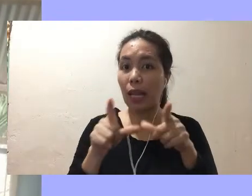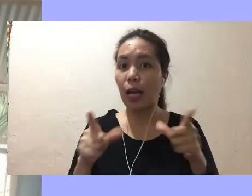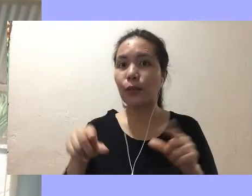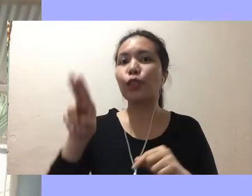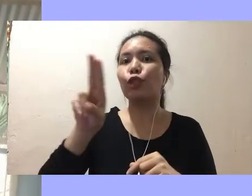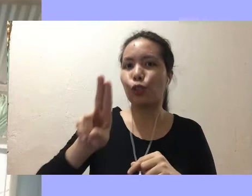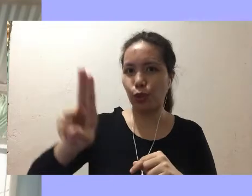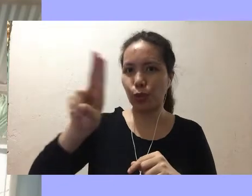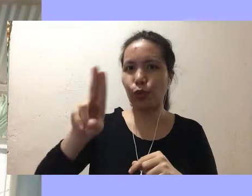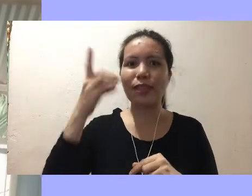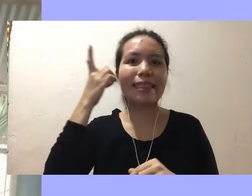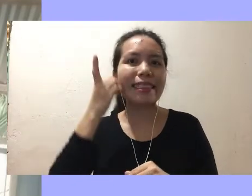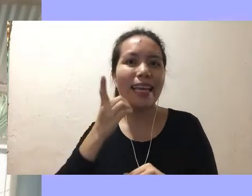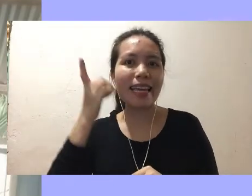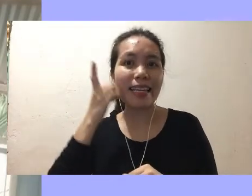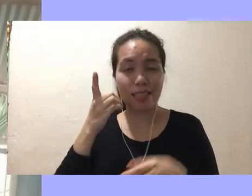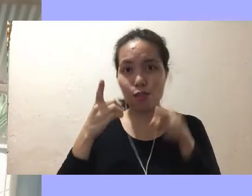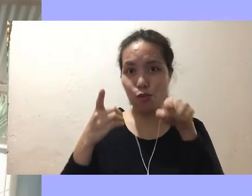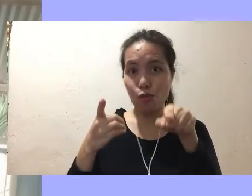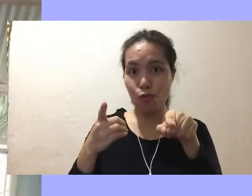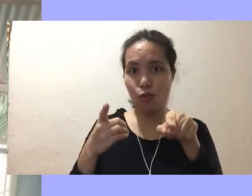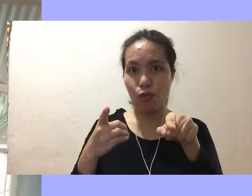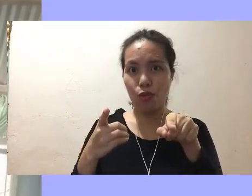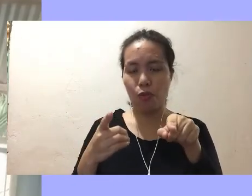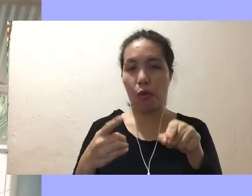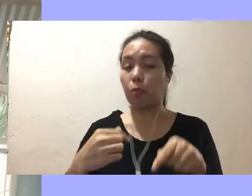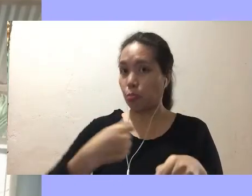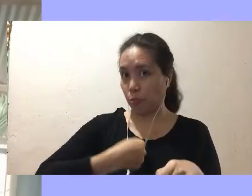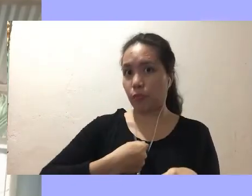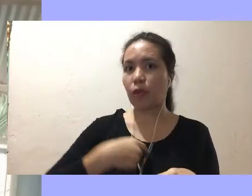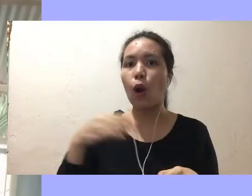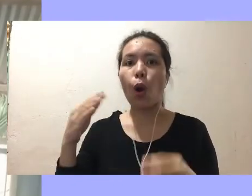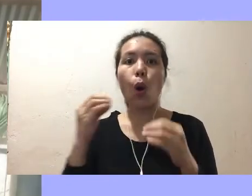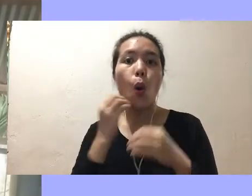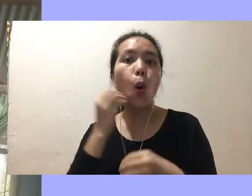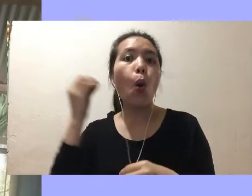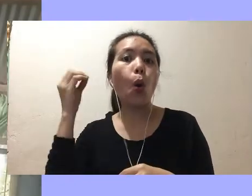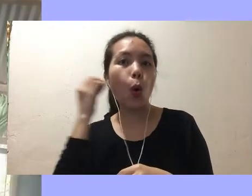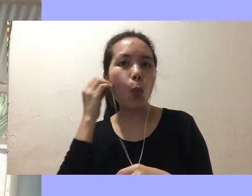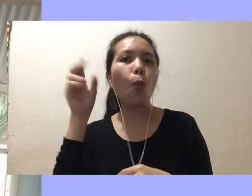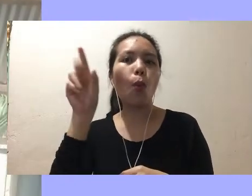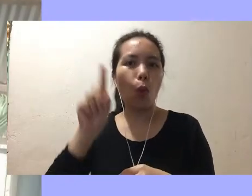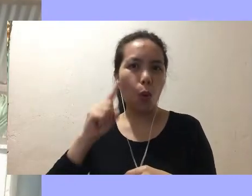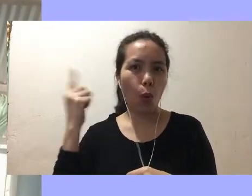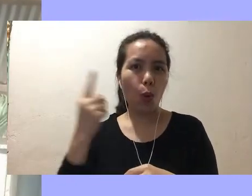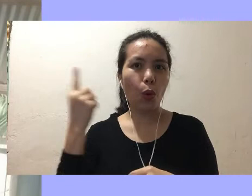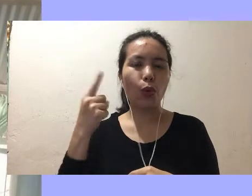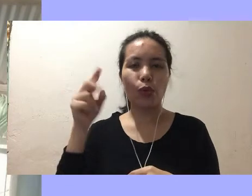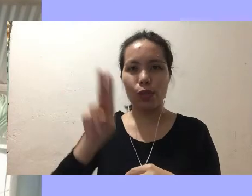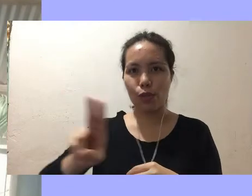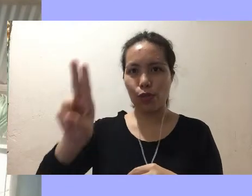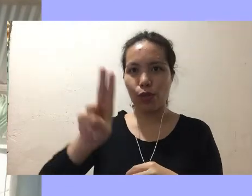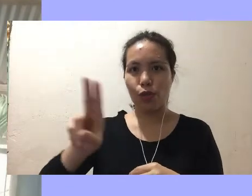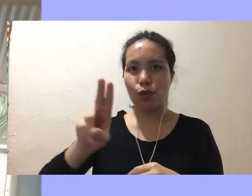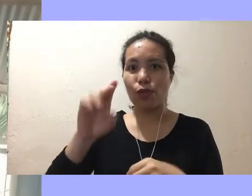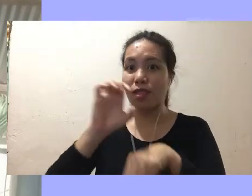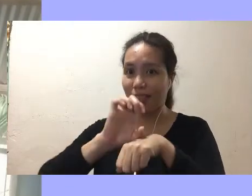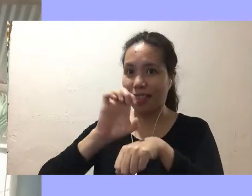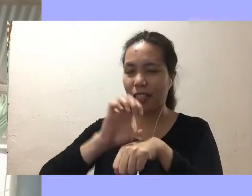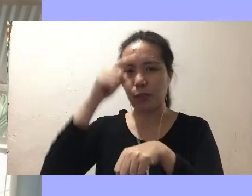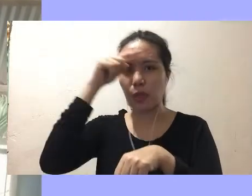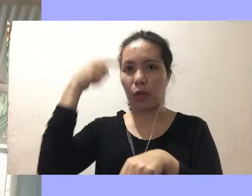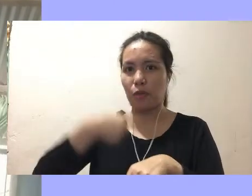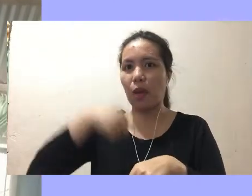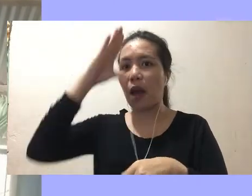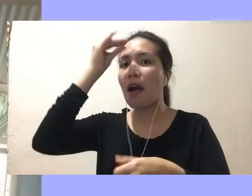in your daily conversation? Of course, for myself, I at home I usually speak English